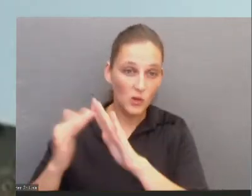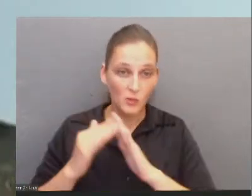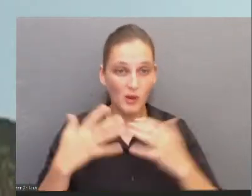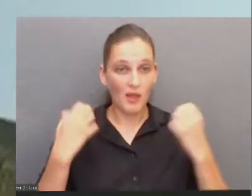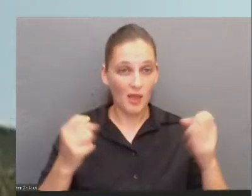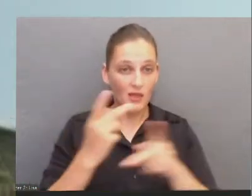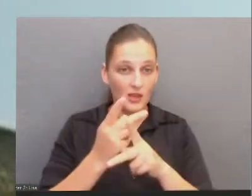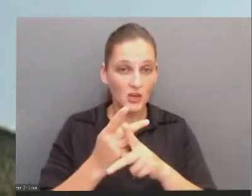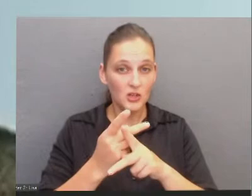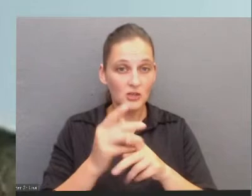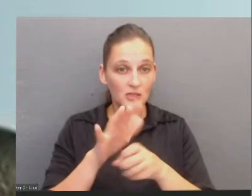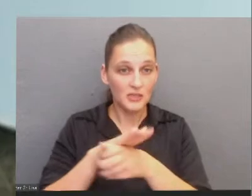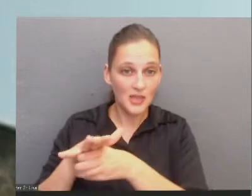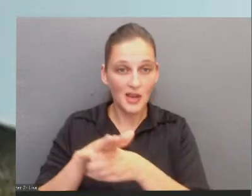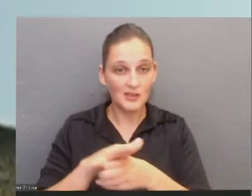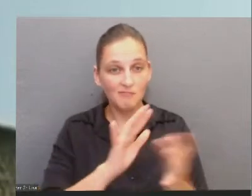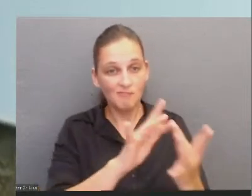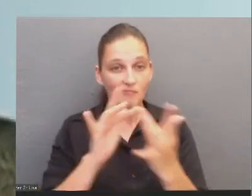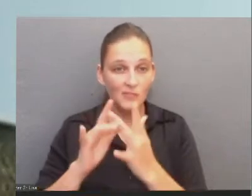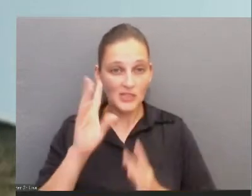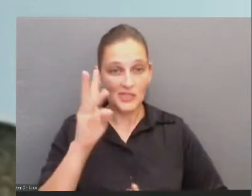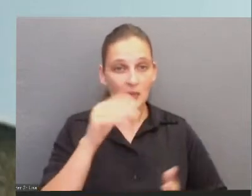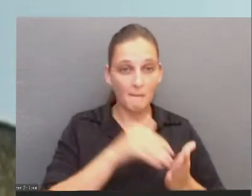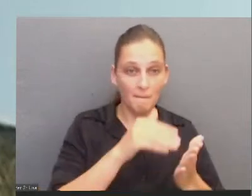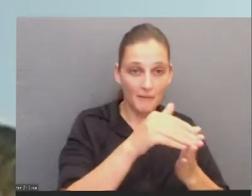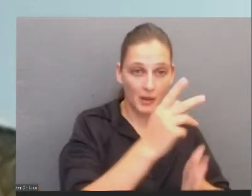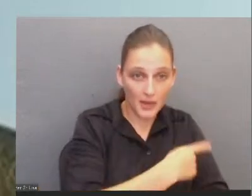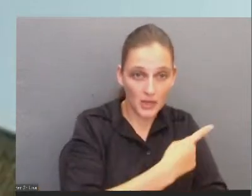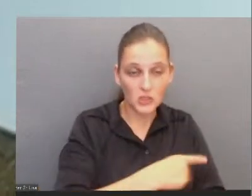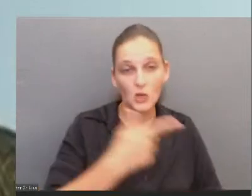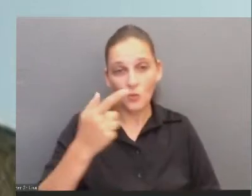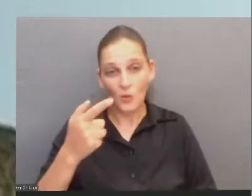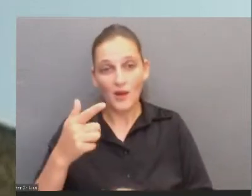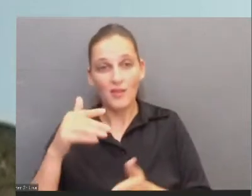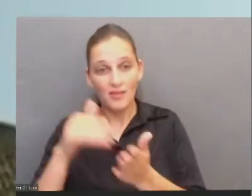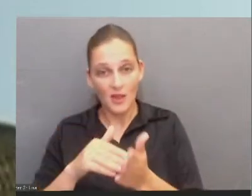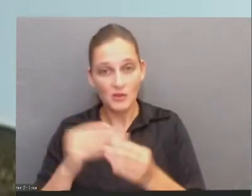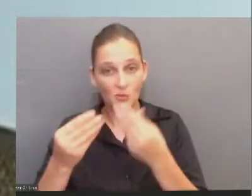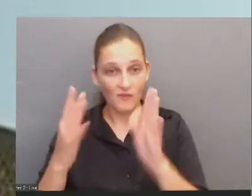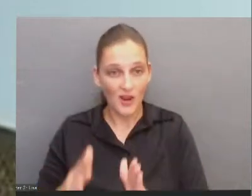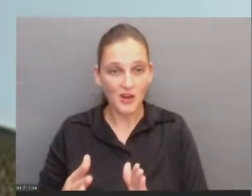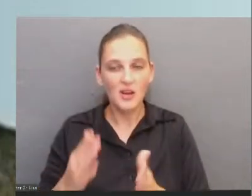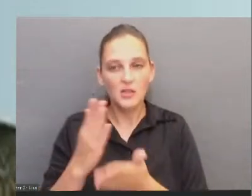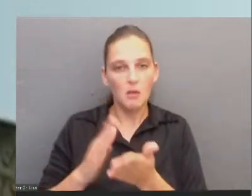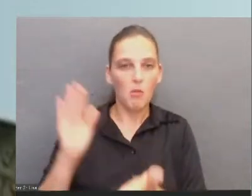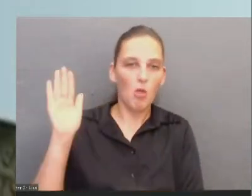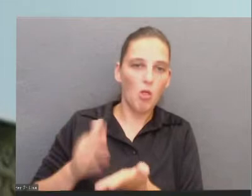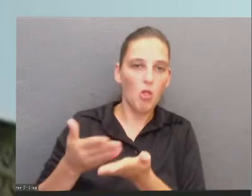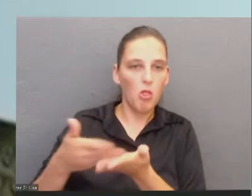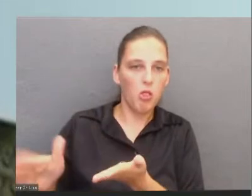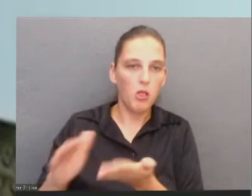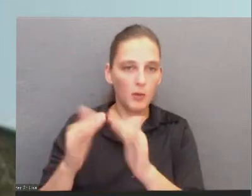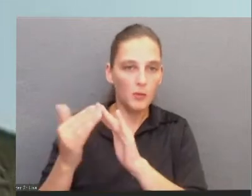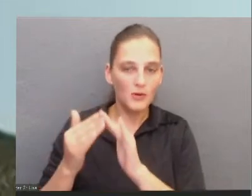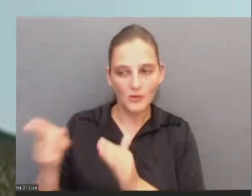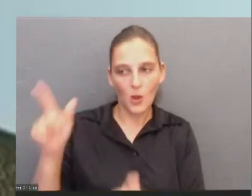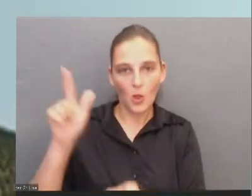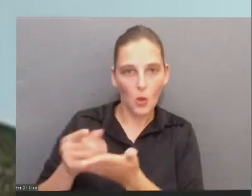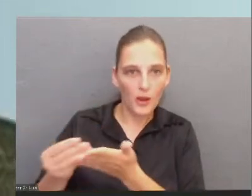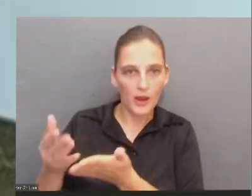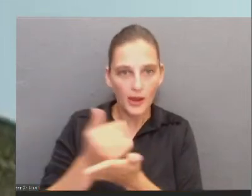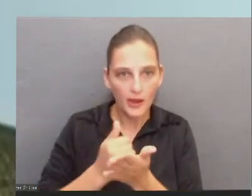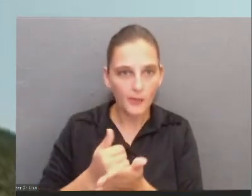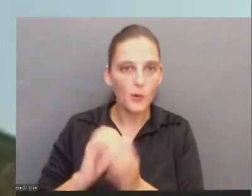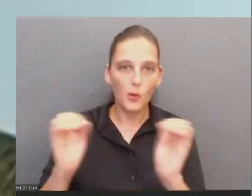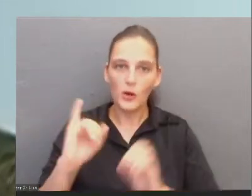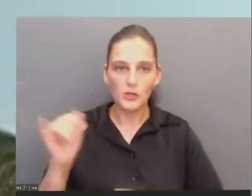patients, 21,000 providers in underserved communities, predominantly low-income, uninsured, medically complex, and those